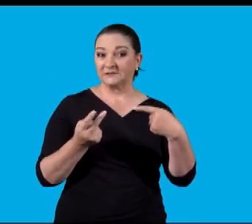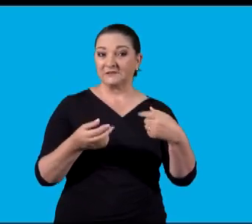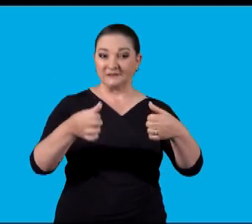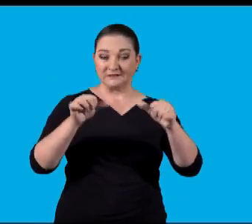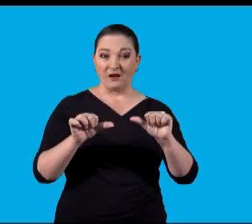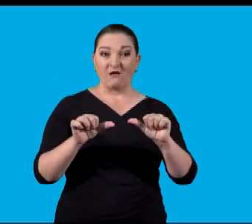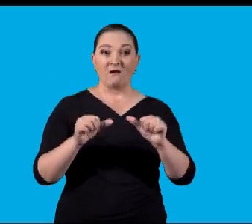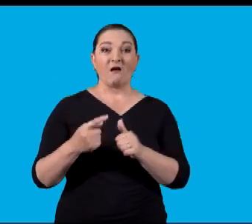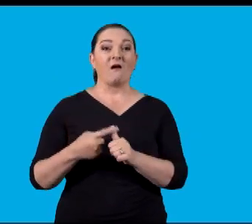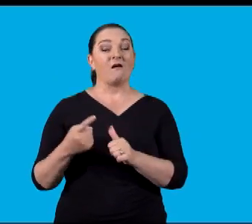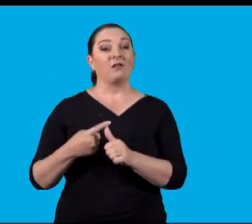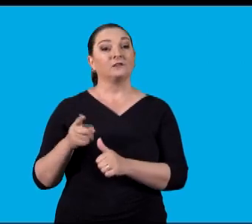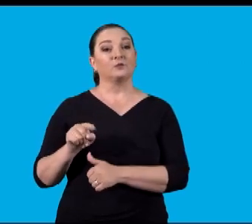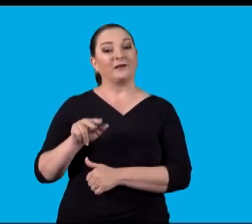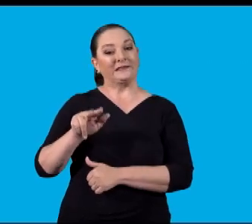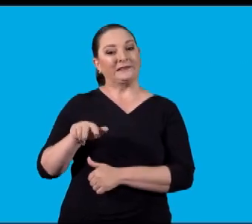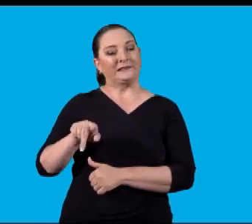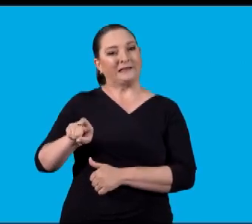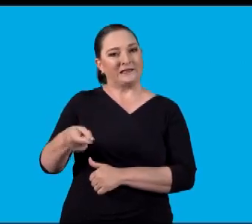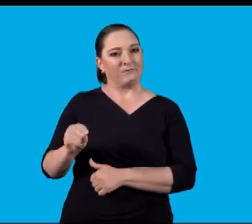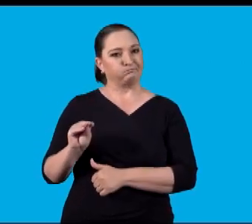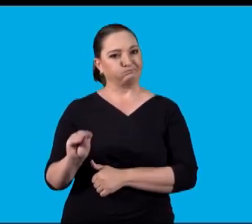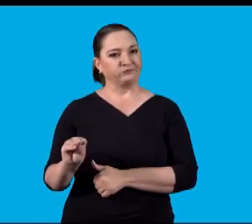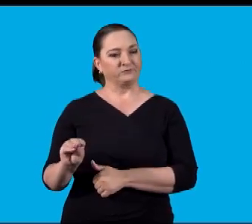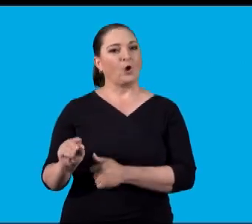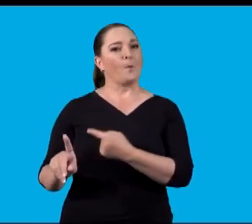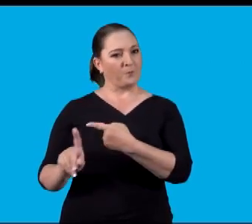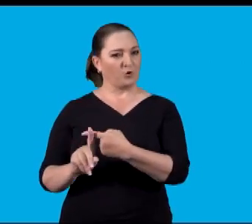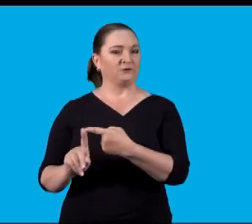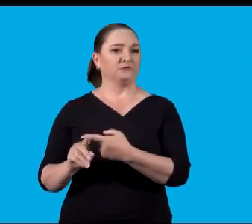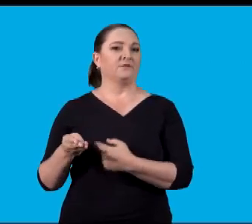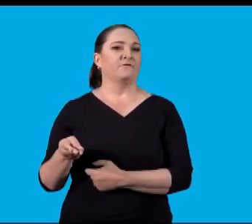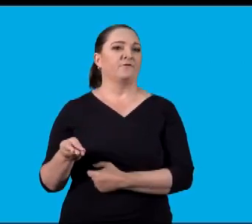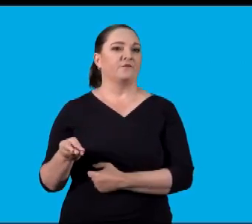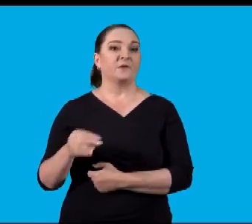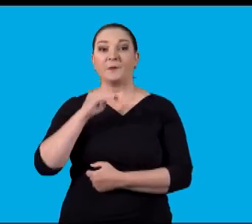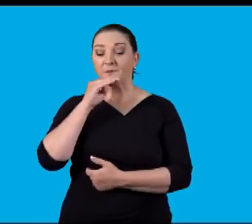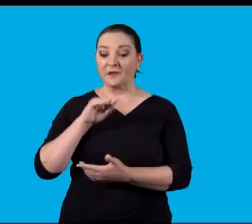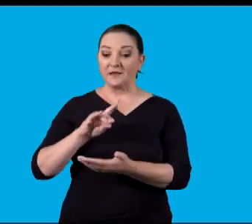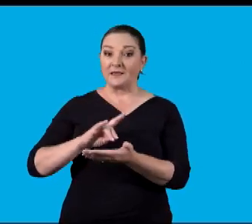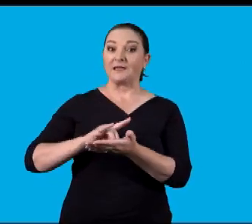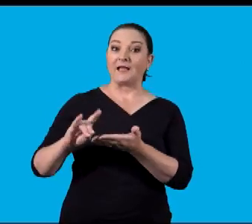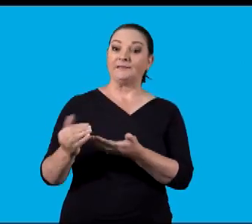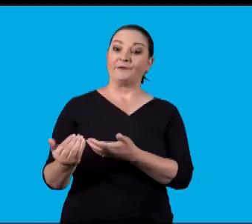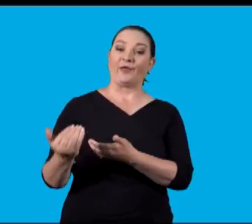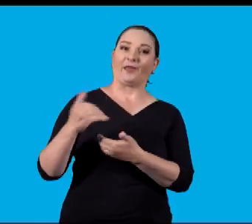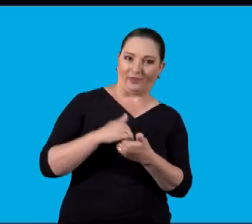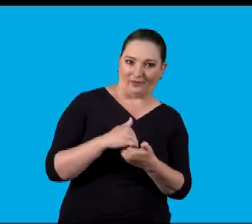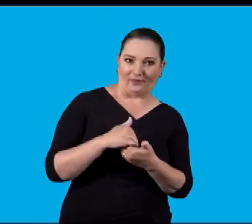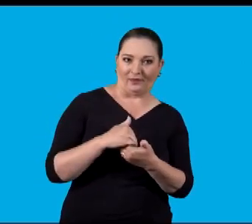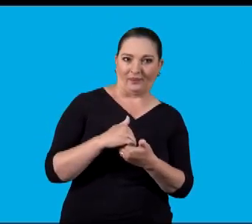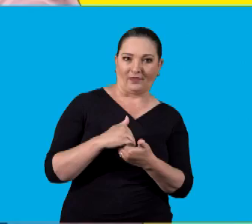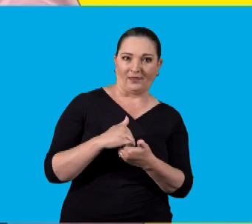So when I come here, I'm just going to write my 18,000, a positive one. That means it's cash